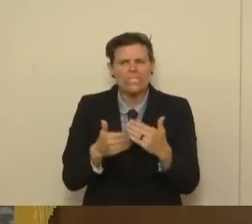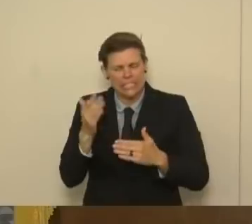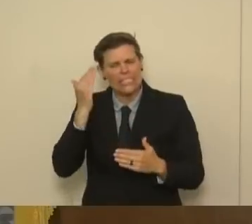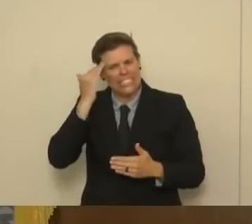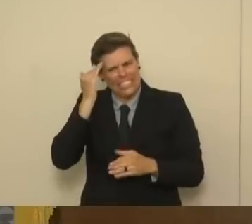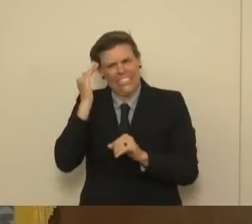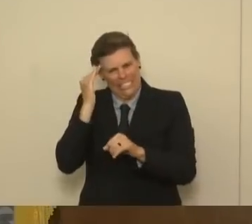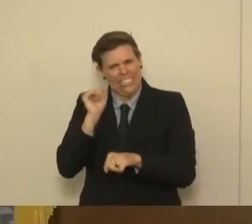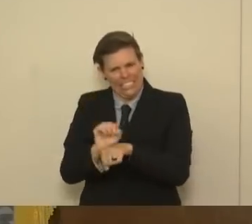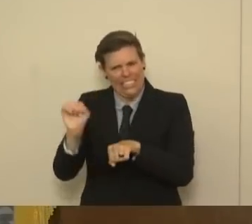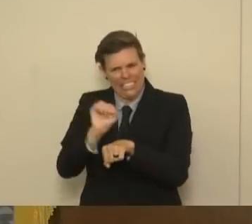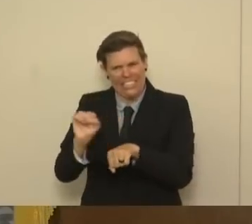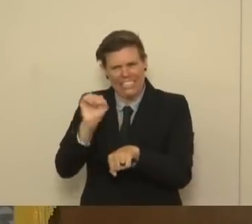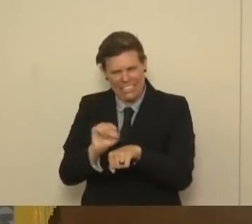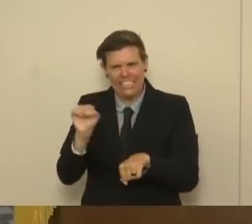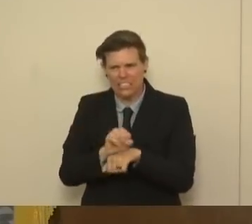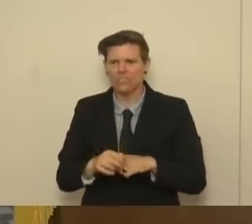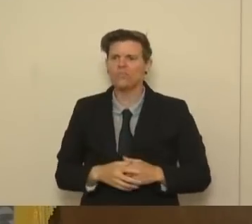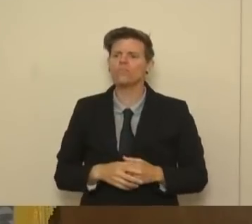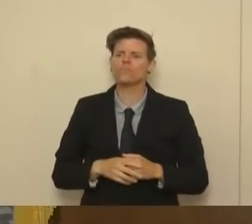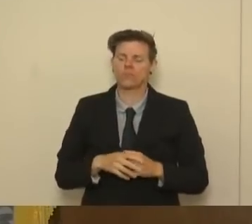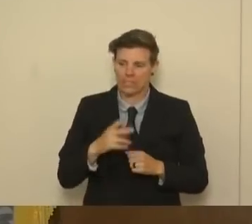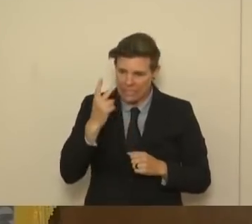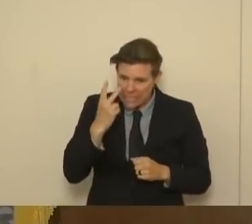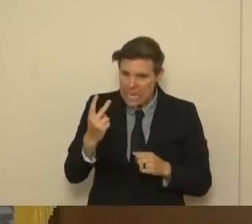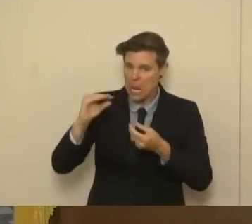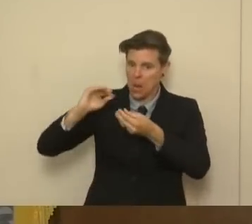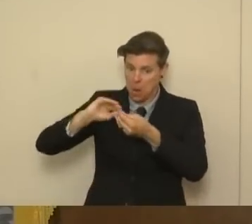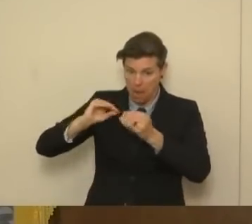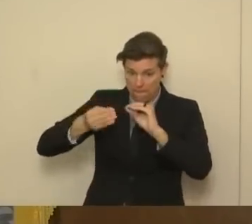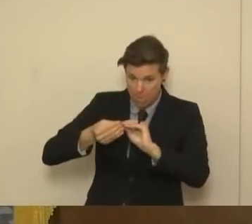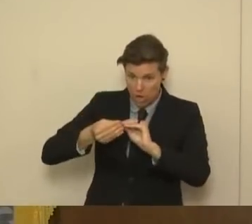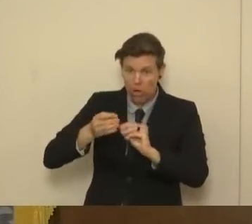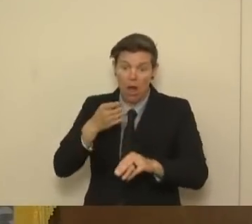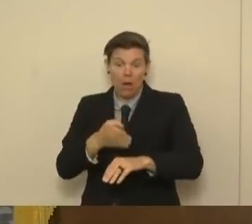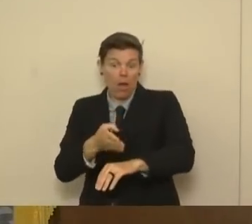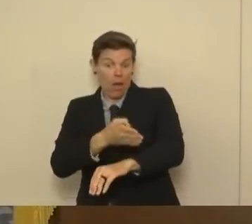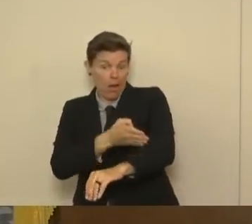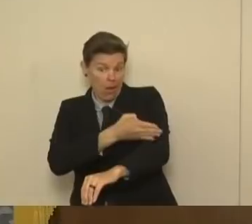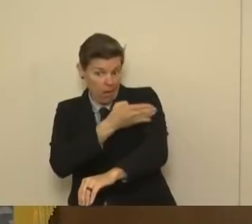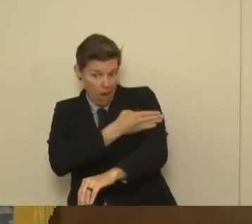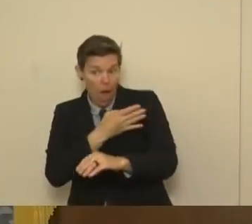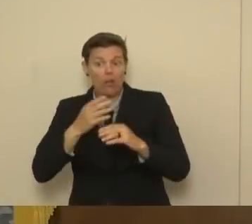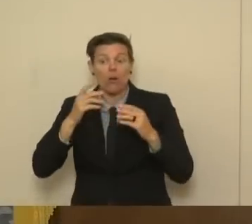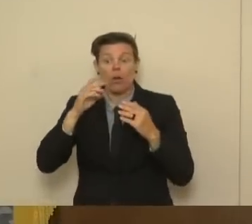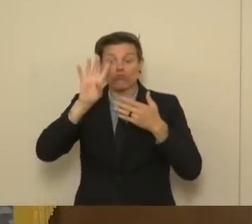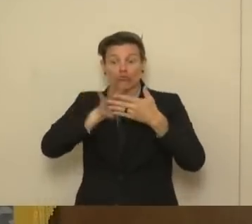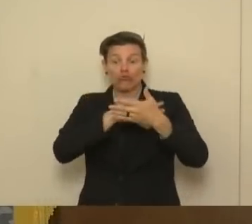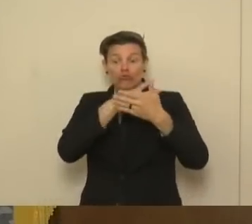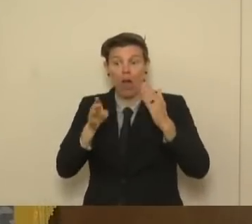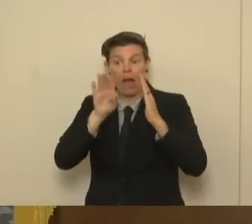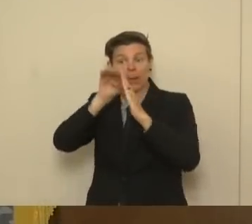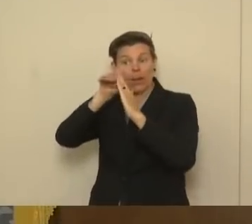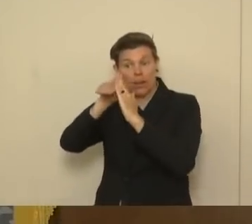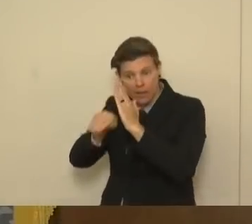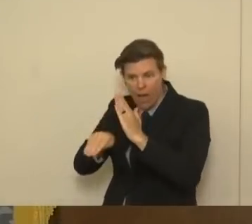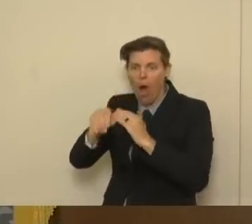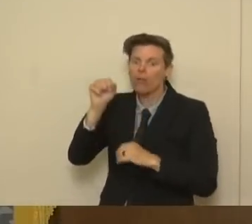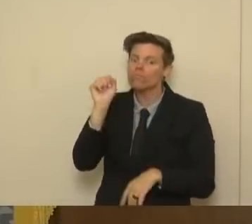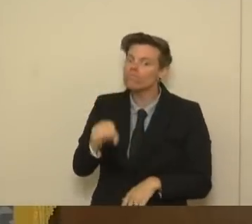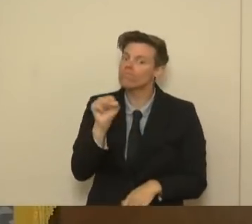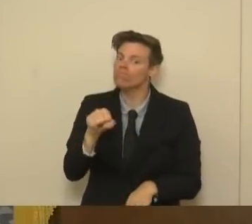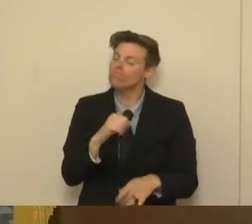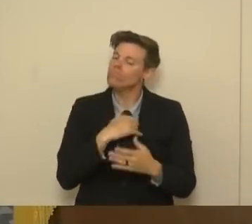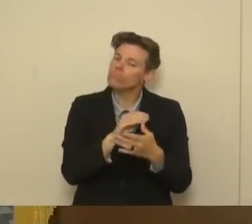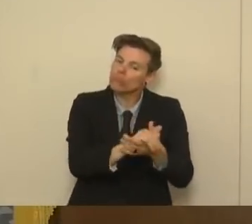us to get to a new normal. I want to congratulate ourselves on lowering that positivity rate and seeing the cases